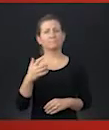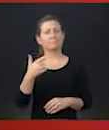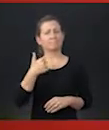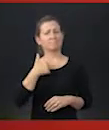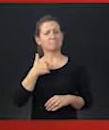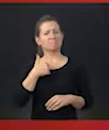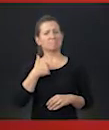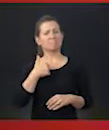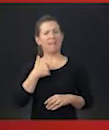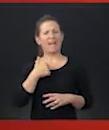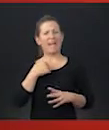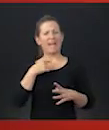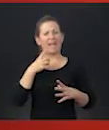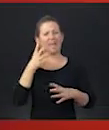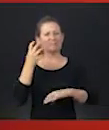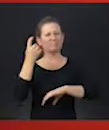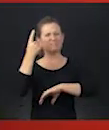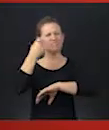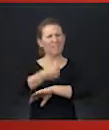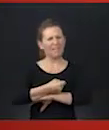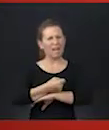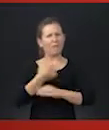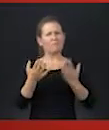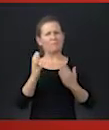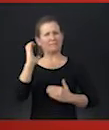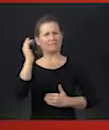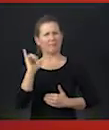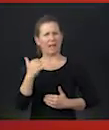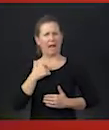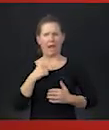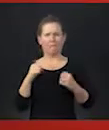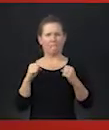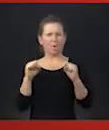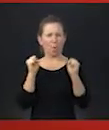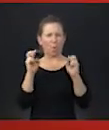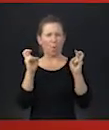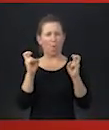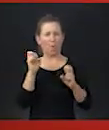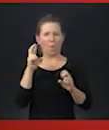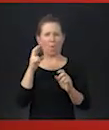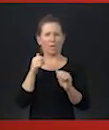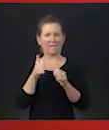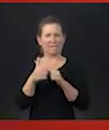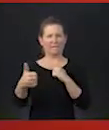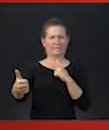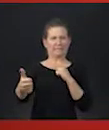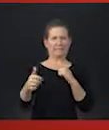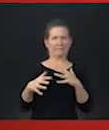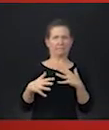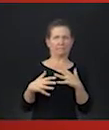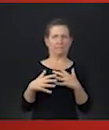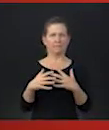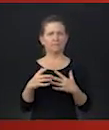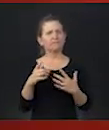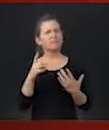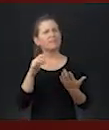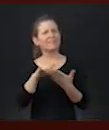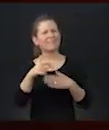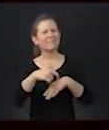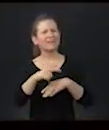When I'm shutting down, I may come across as cold or distant. During these times, I just need you to reach out and ask me how I'm